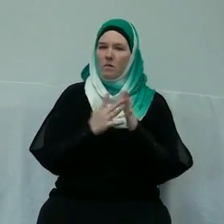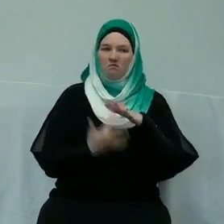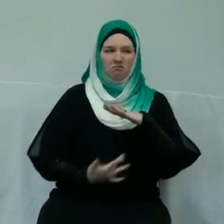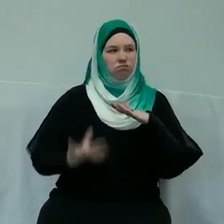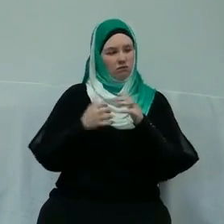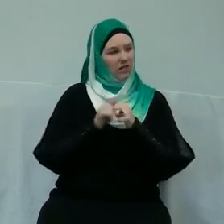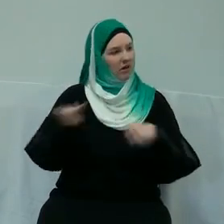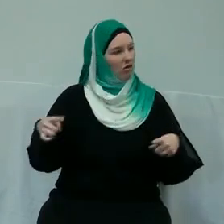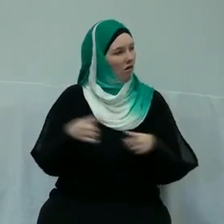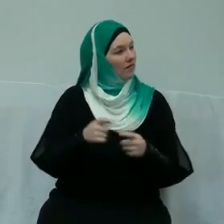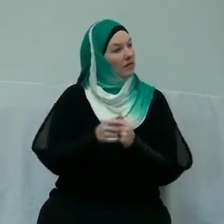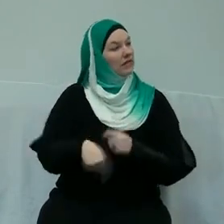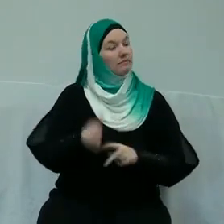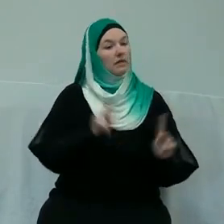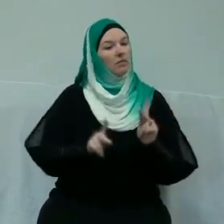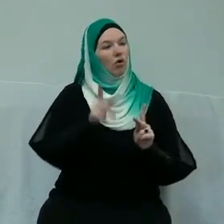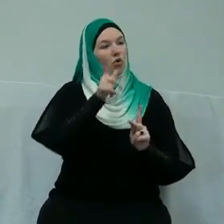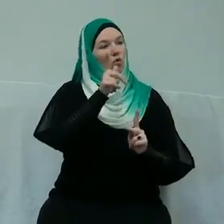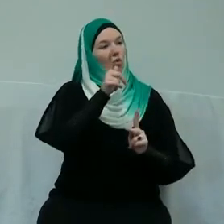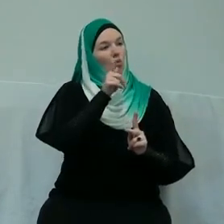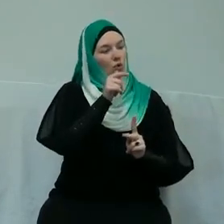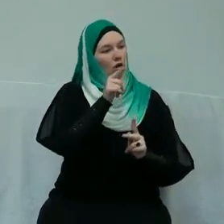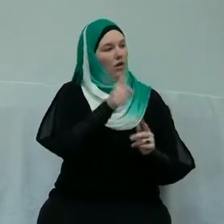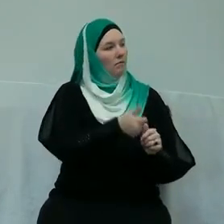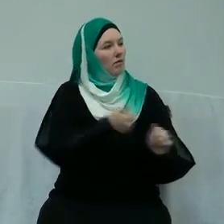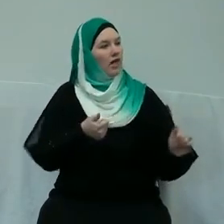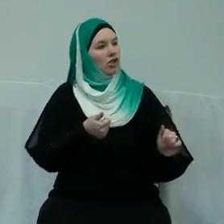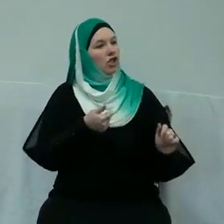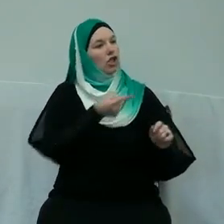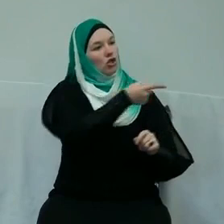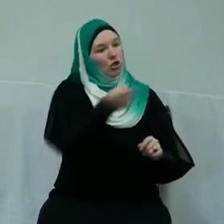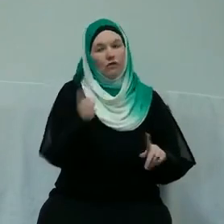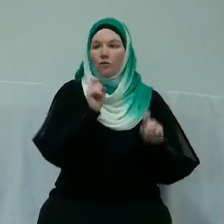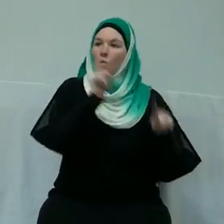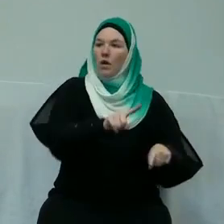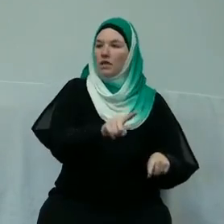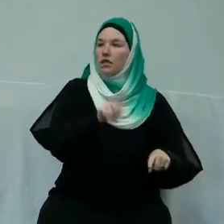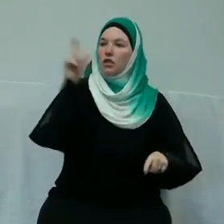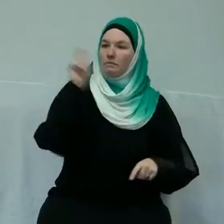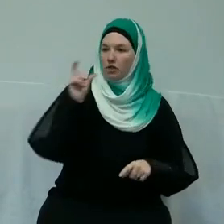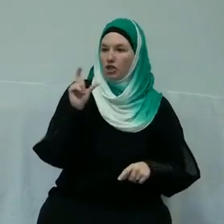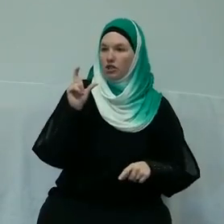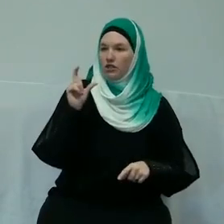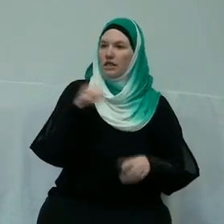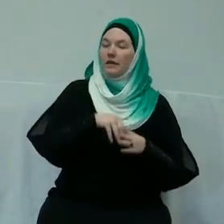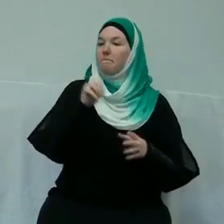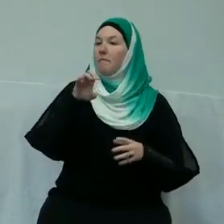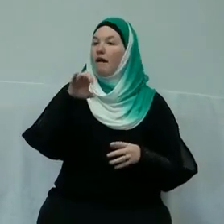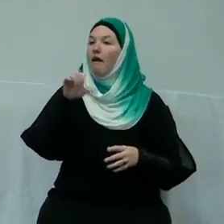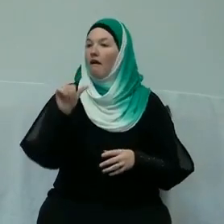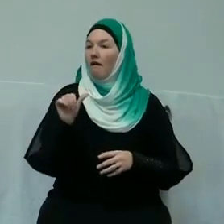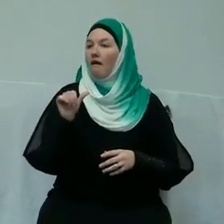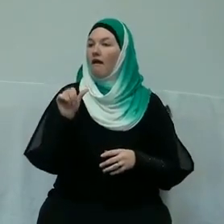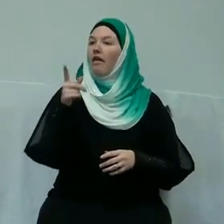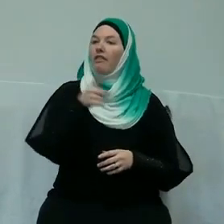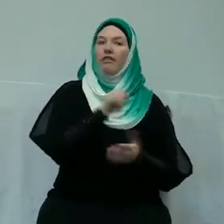conflict with the people who prevented you from going to the Masjid Haram in Mecca, that